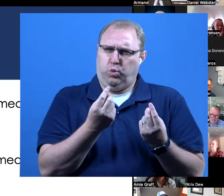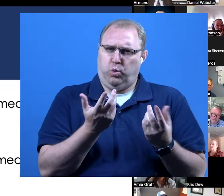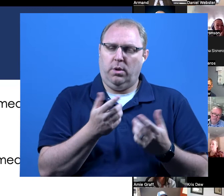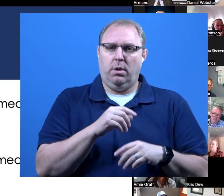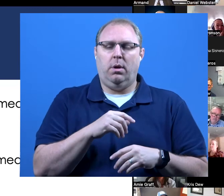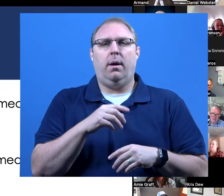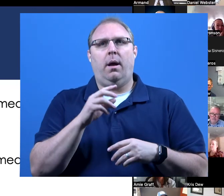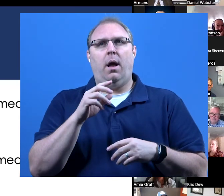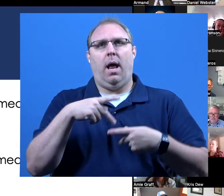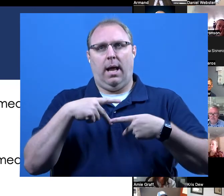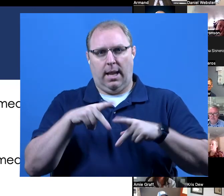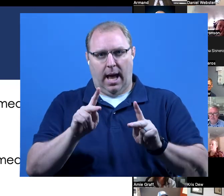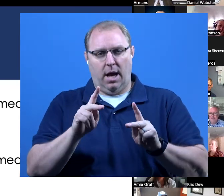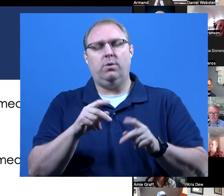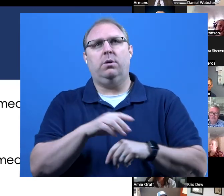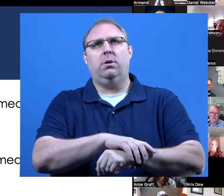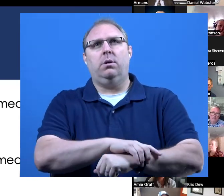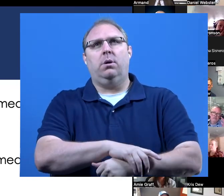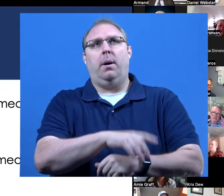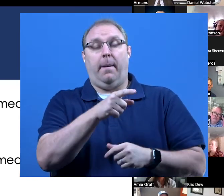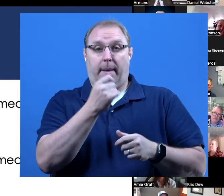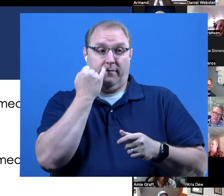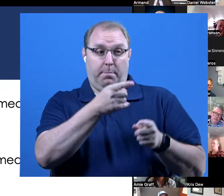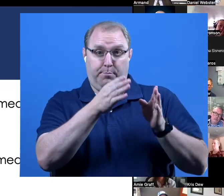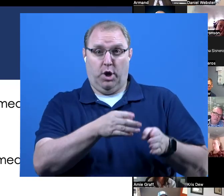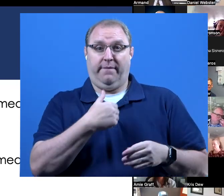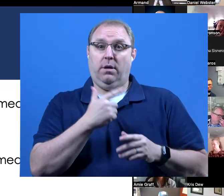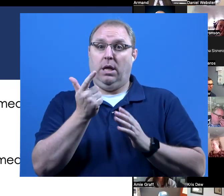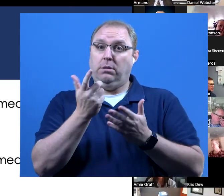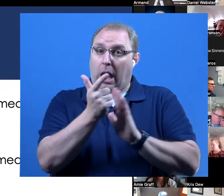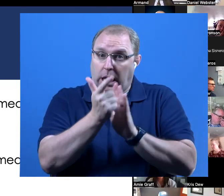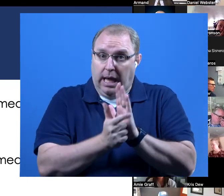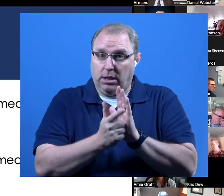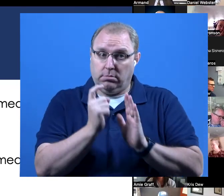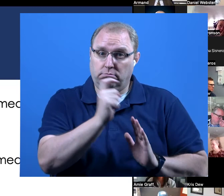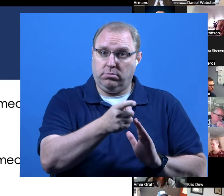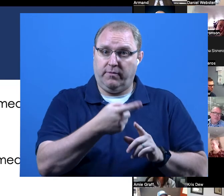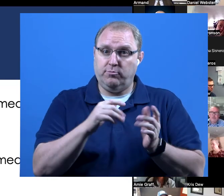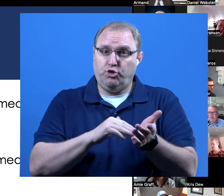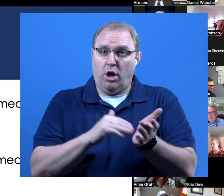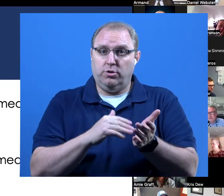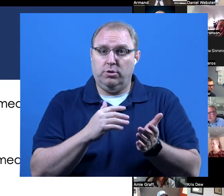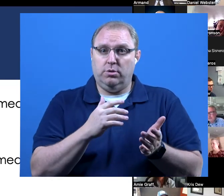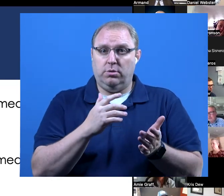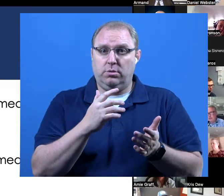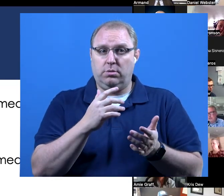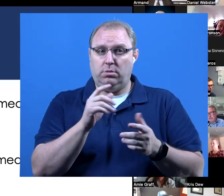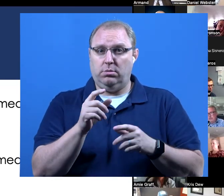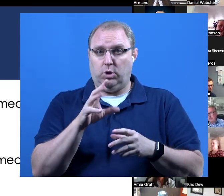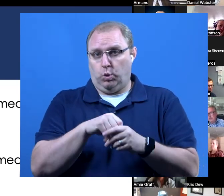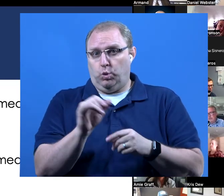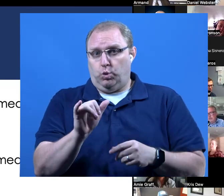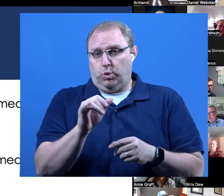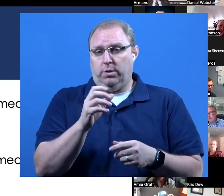other prescription that you would end up being prescribed by a doctor for any other condition. Which means that when